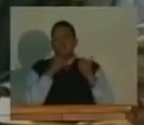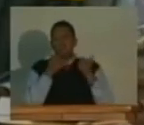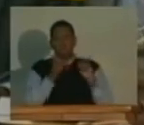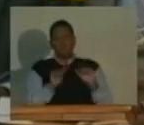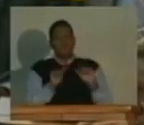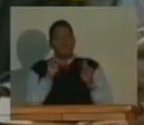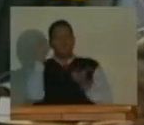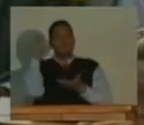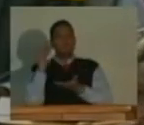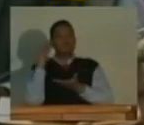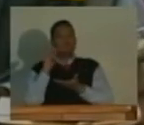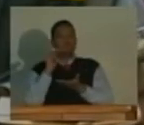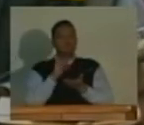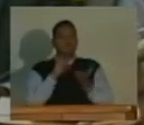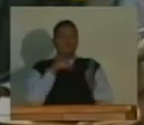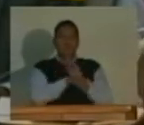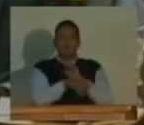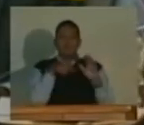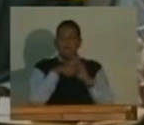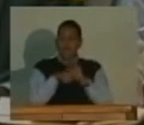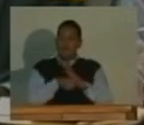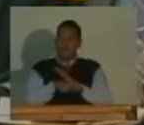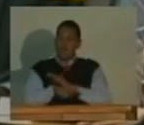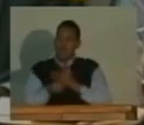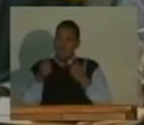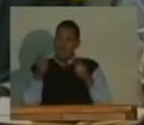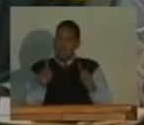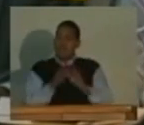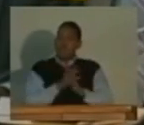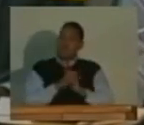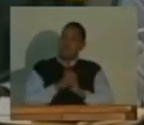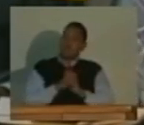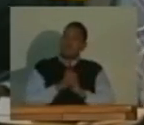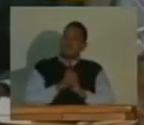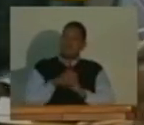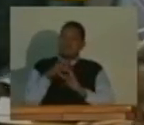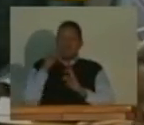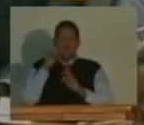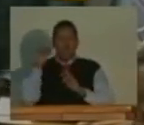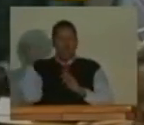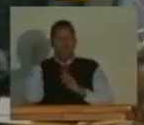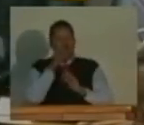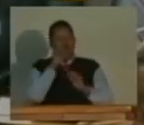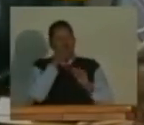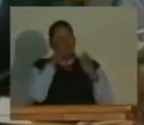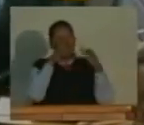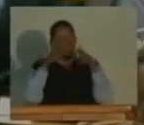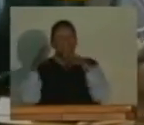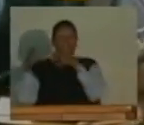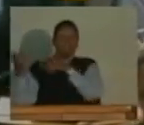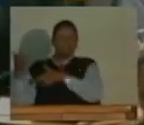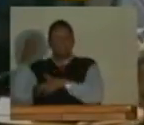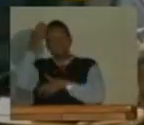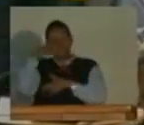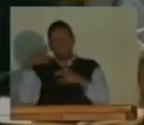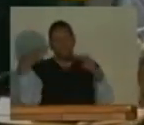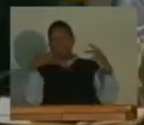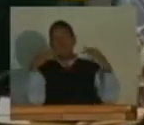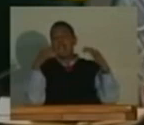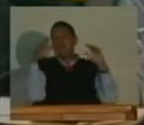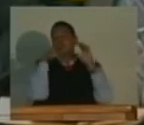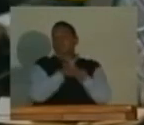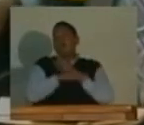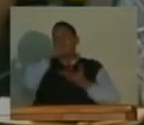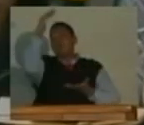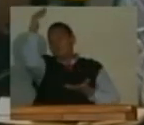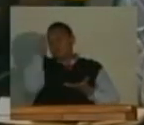that we had last year in murders, even though every other category of serious and violent crime